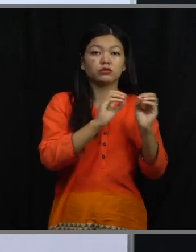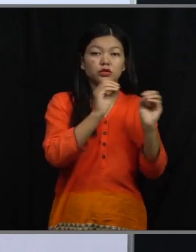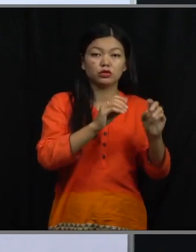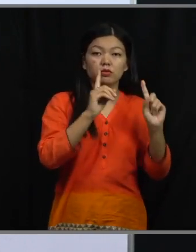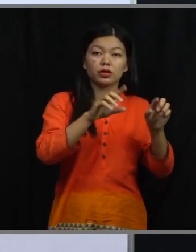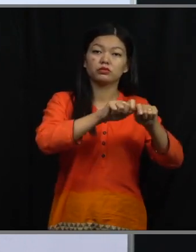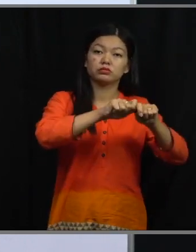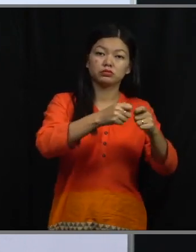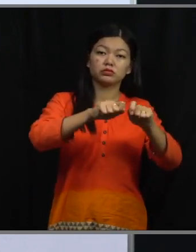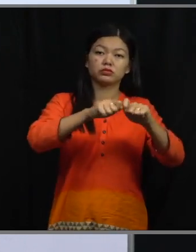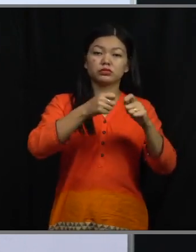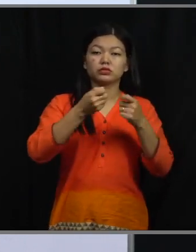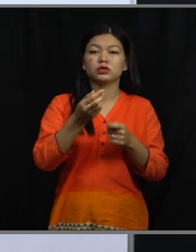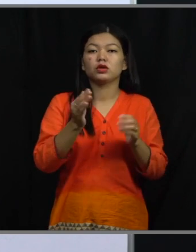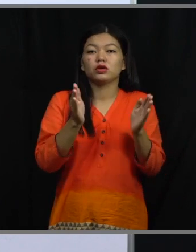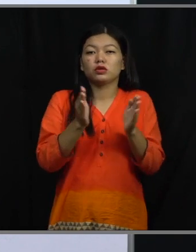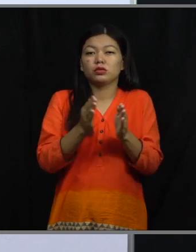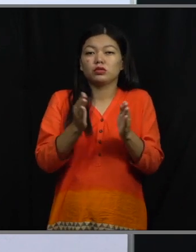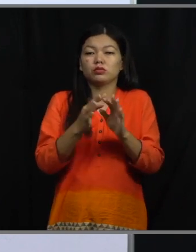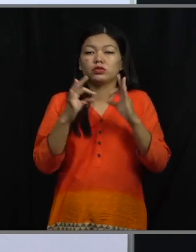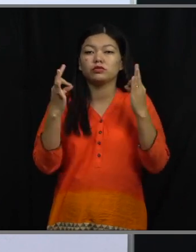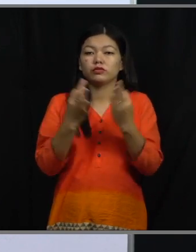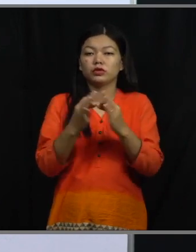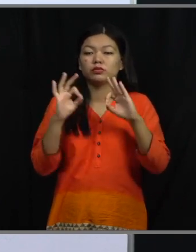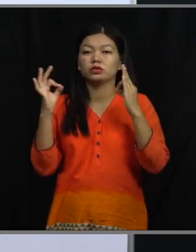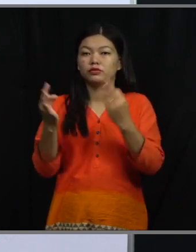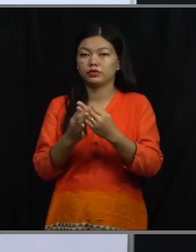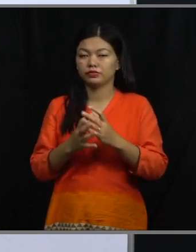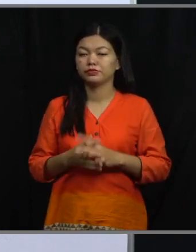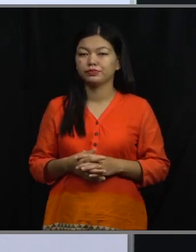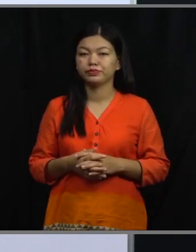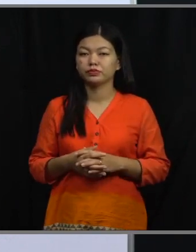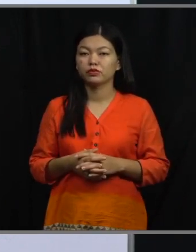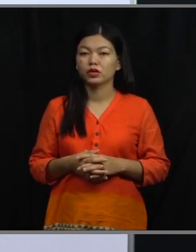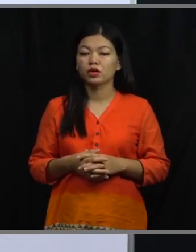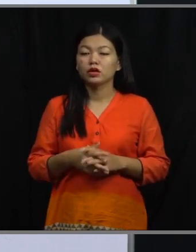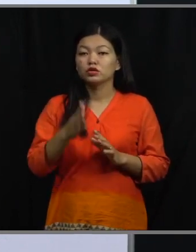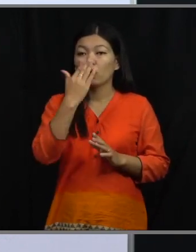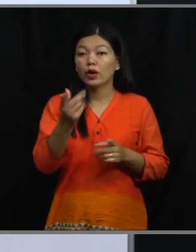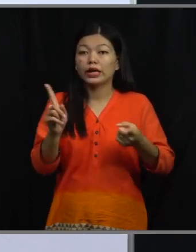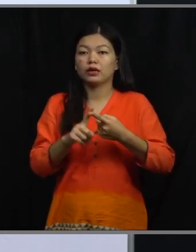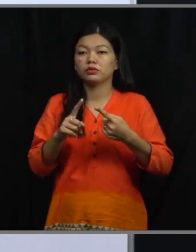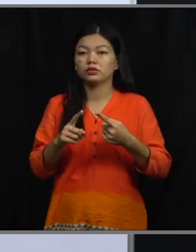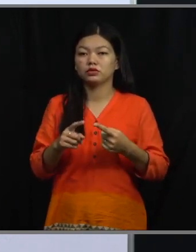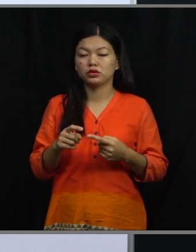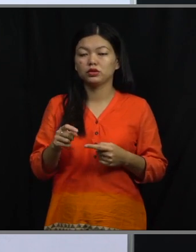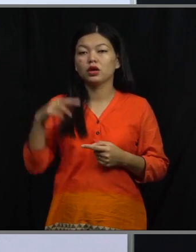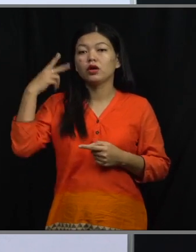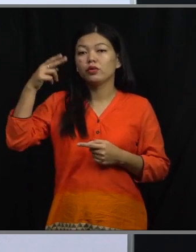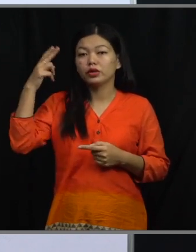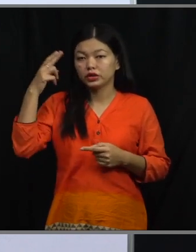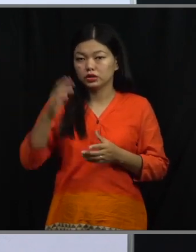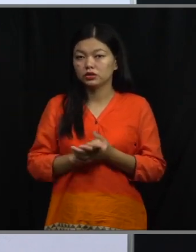into nuclear family? Some of the factors are differential earnings of brothers, okay. Differential earnings